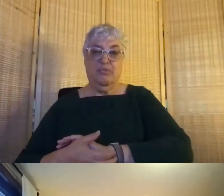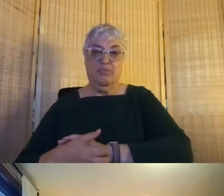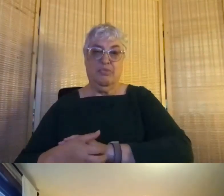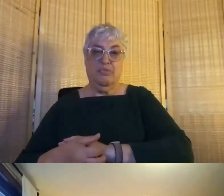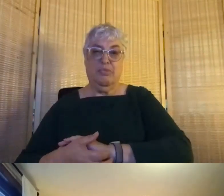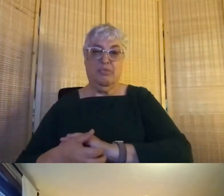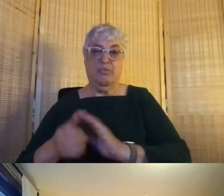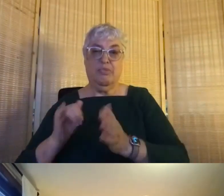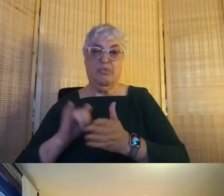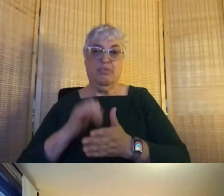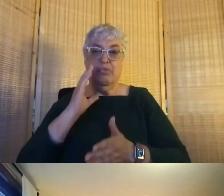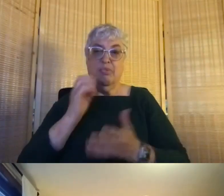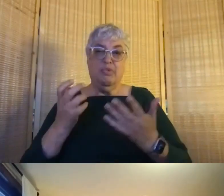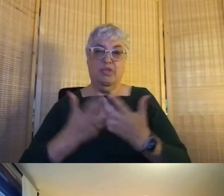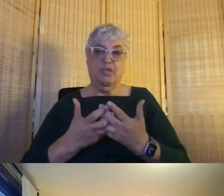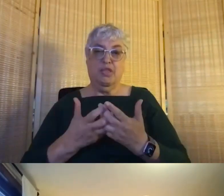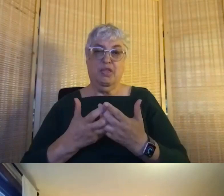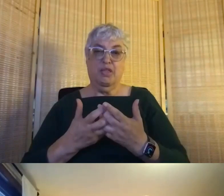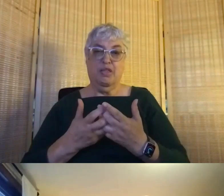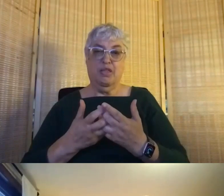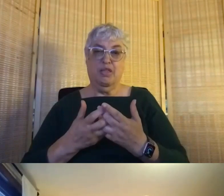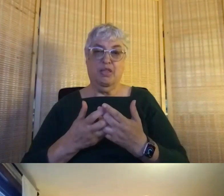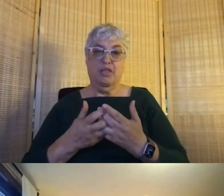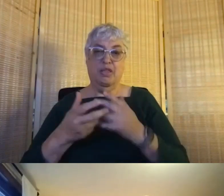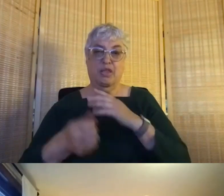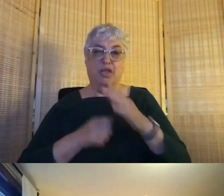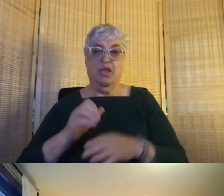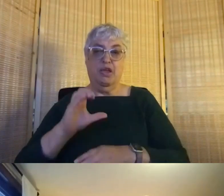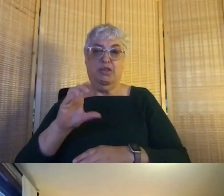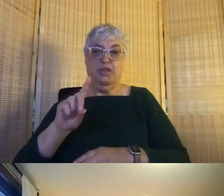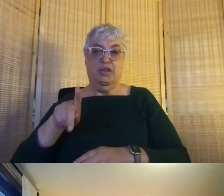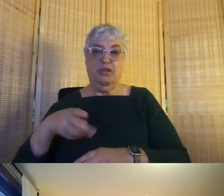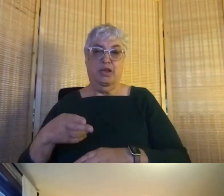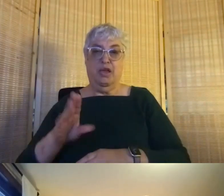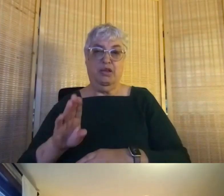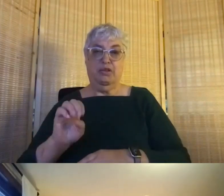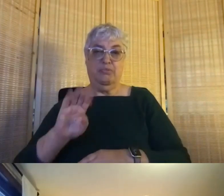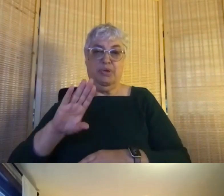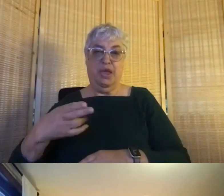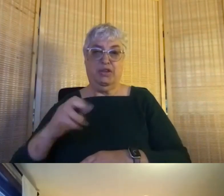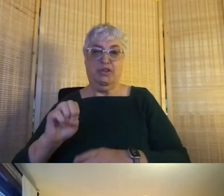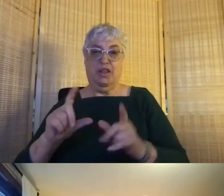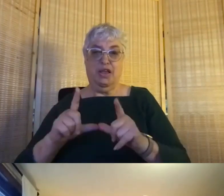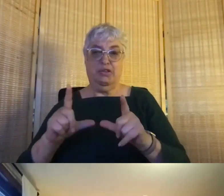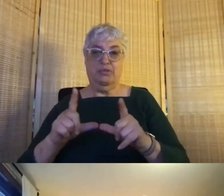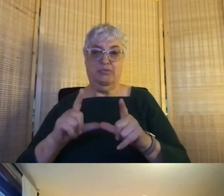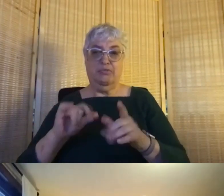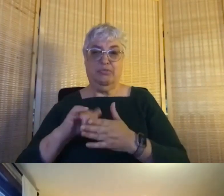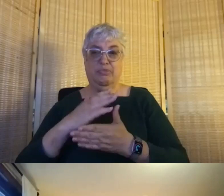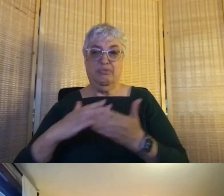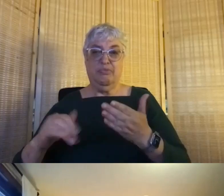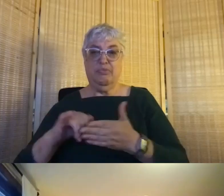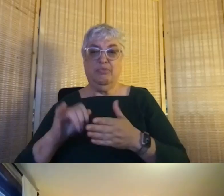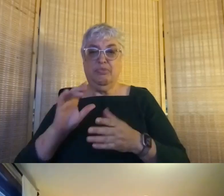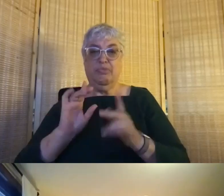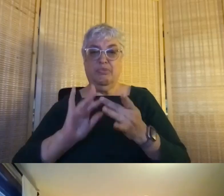that would currently fit, I'll jump in, that would currently fit under your CDPHE BHE license. And so that piece, you'll want to